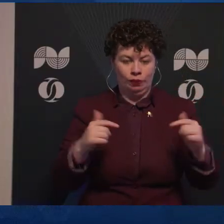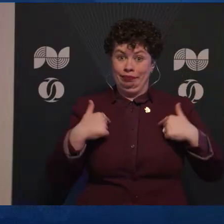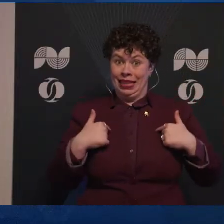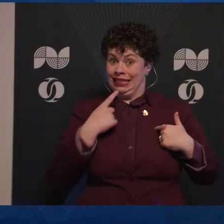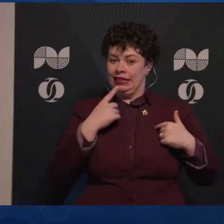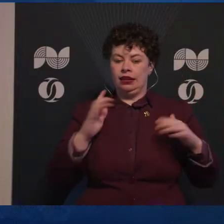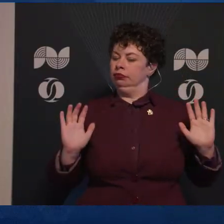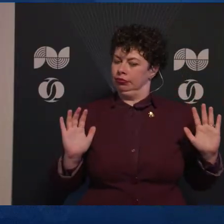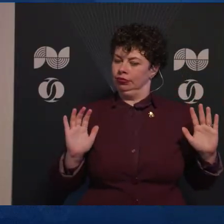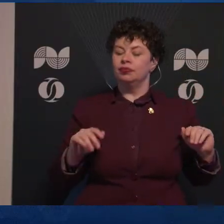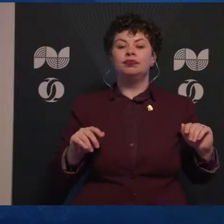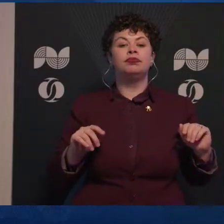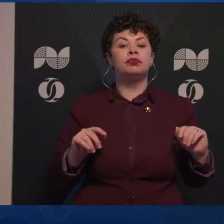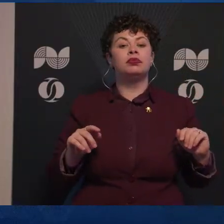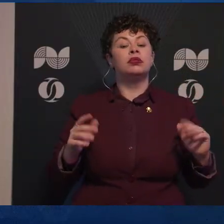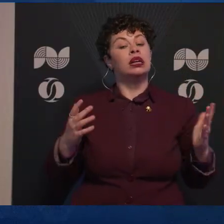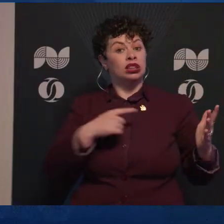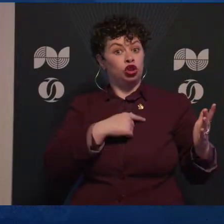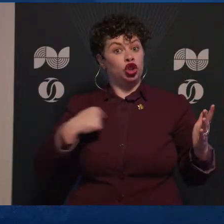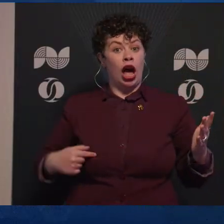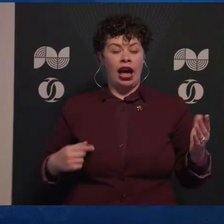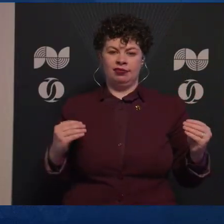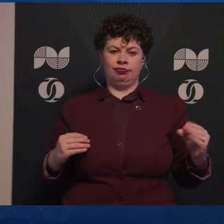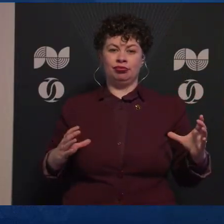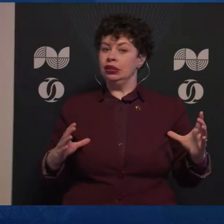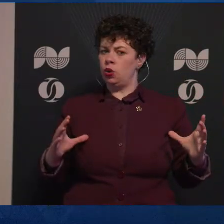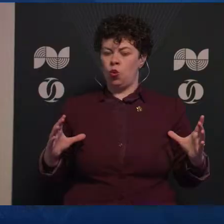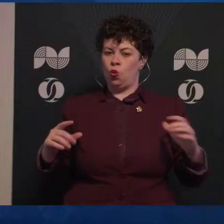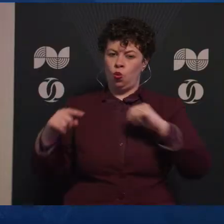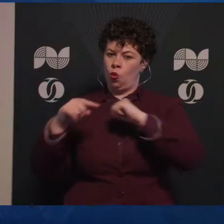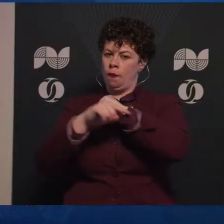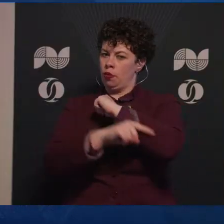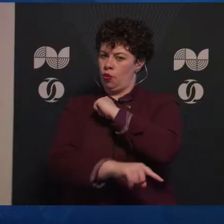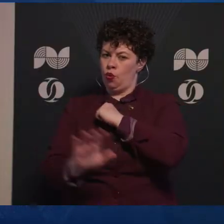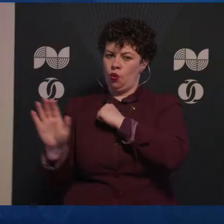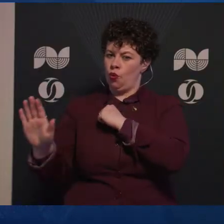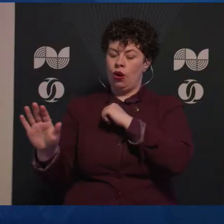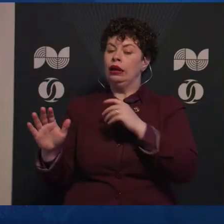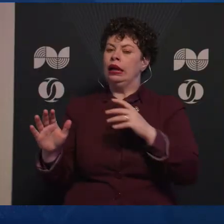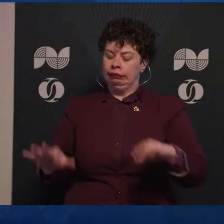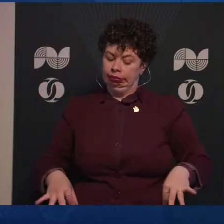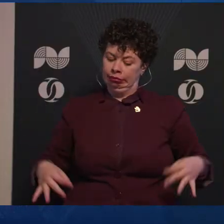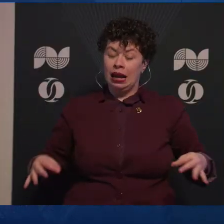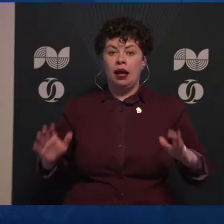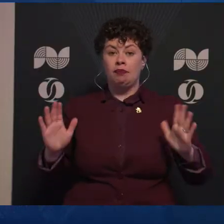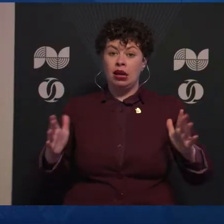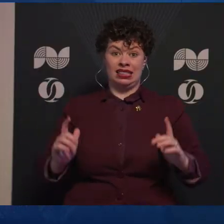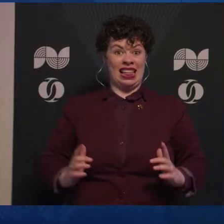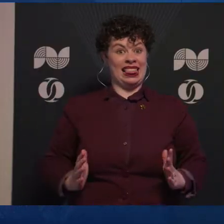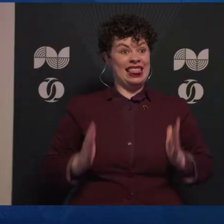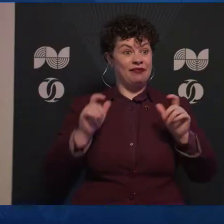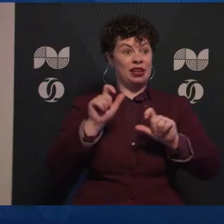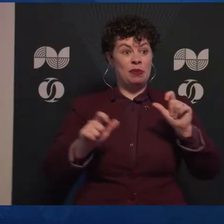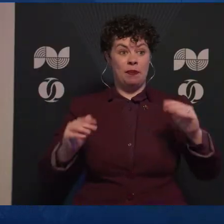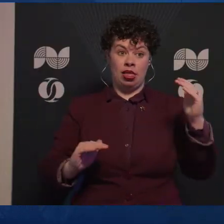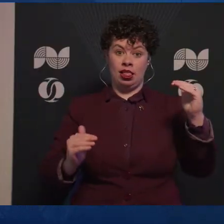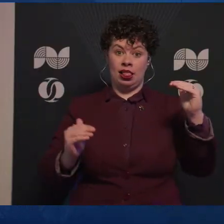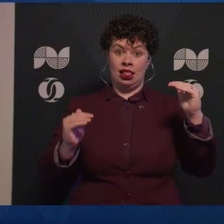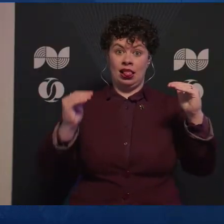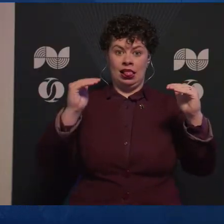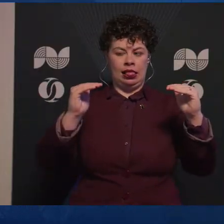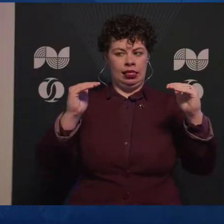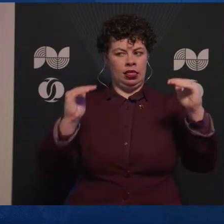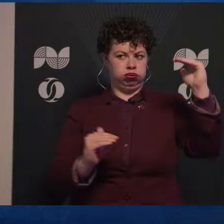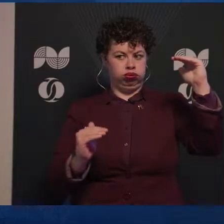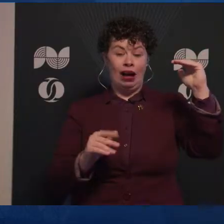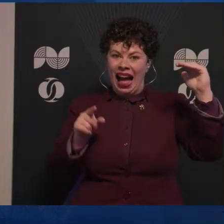still a relatively poor country. It has way to go until it catches up on living standards, which of course is what ultimately